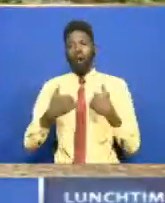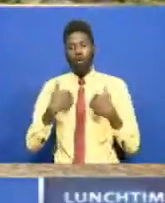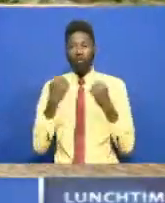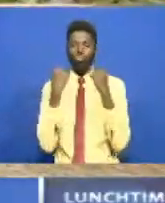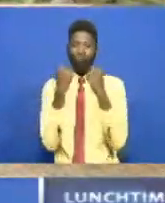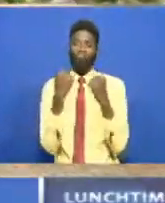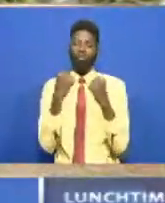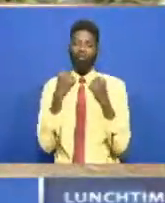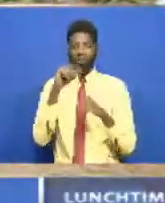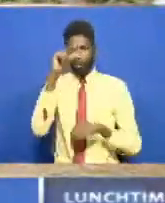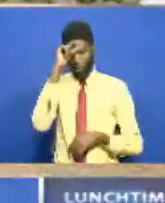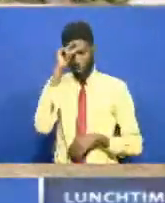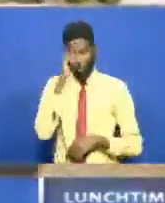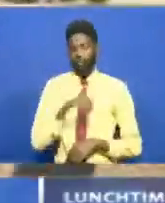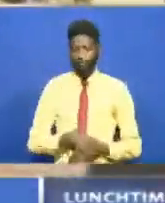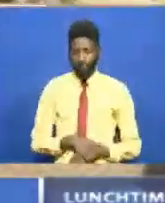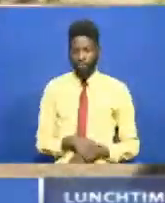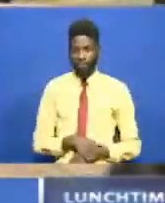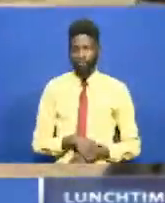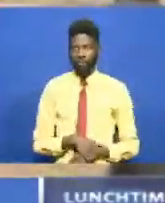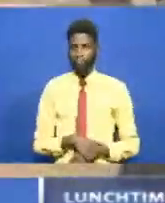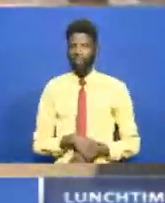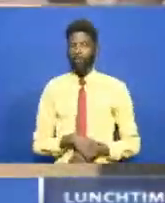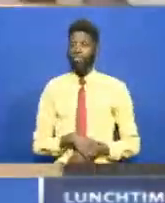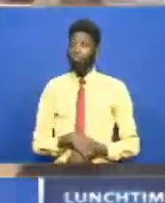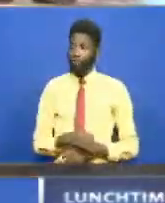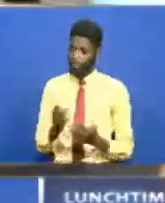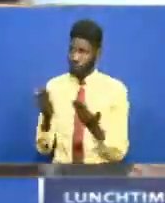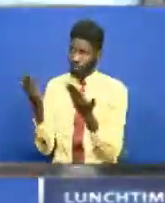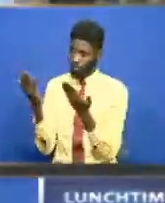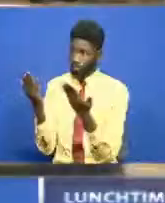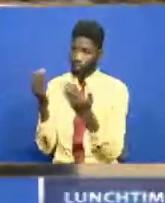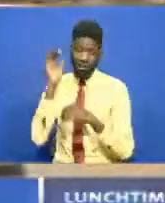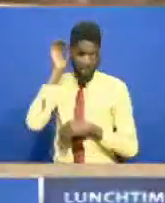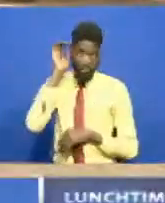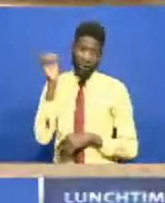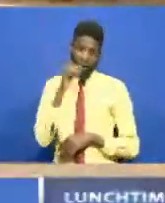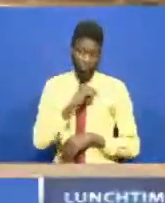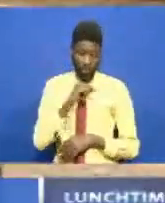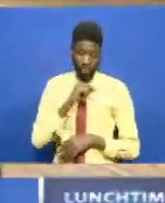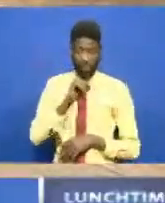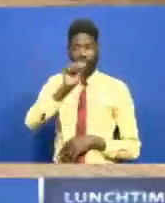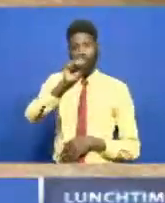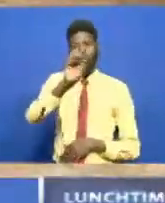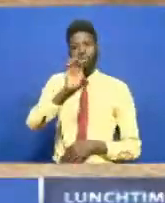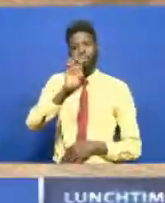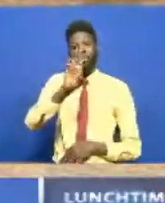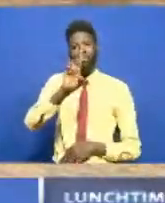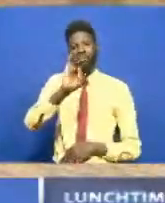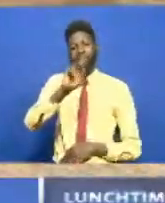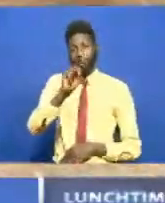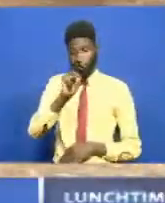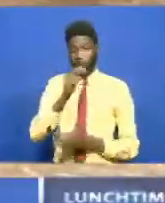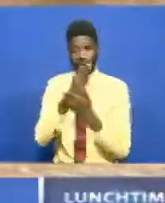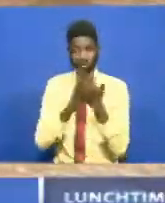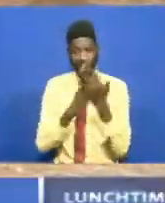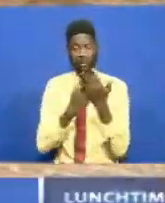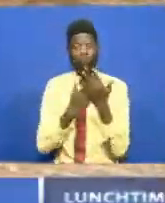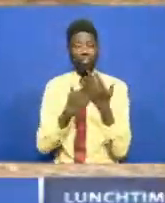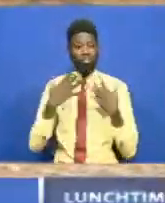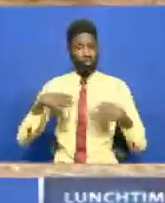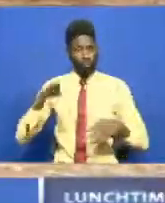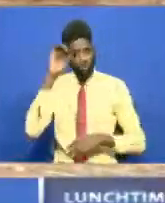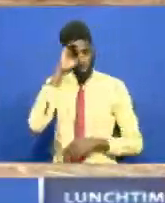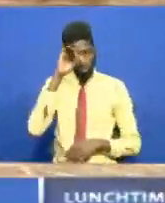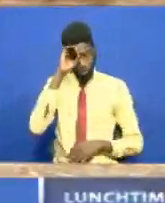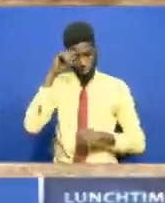all. Oh, there you have it, Serfine. Those are some of the views right here on the ground. We are coming live to